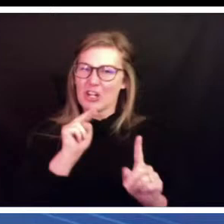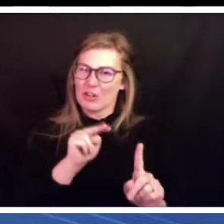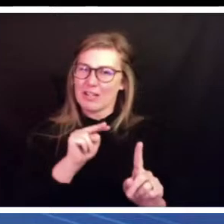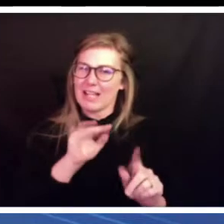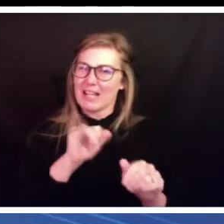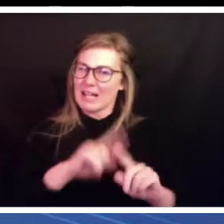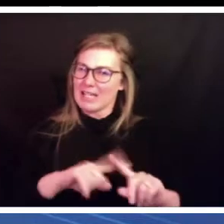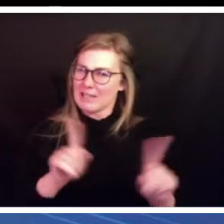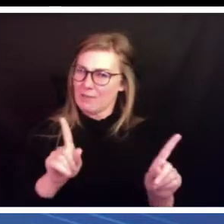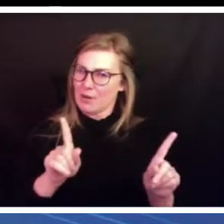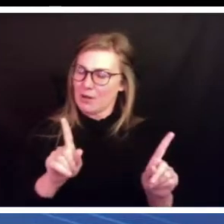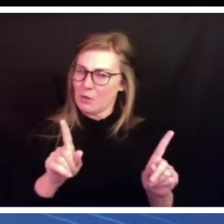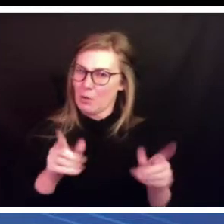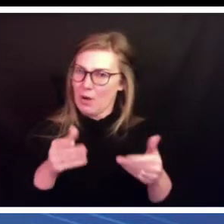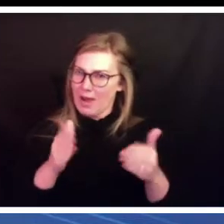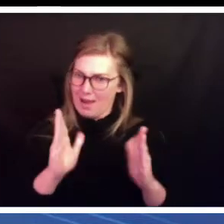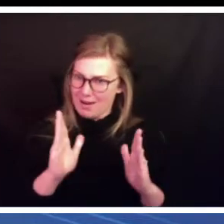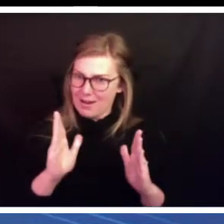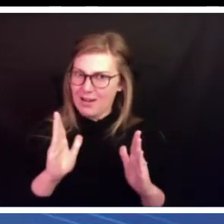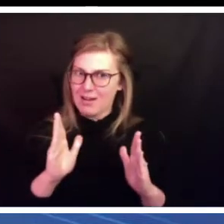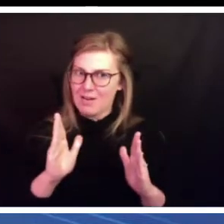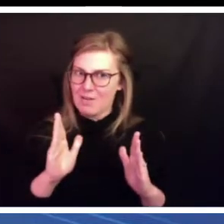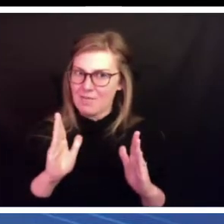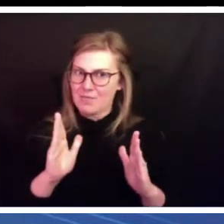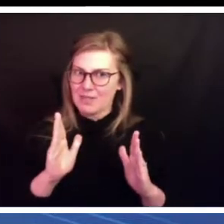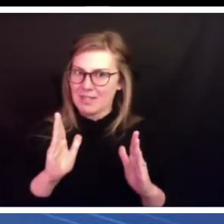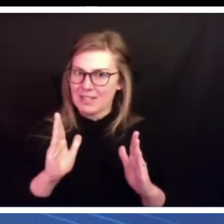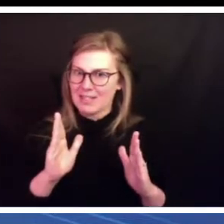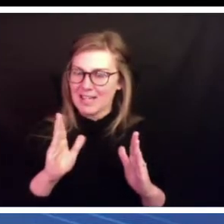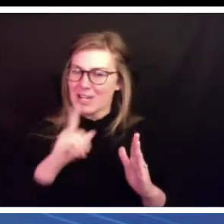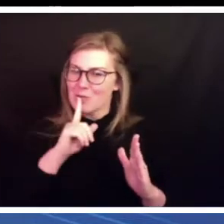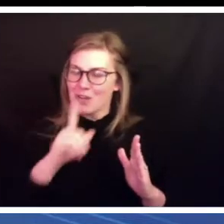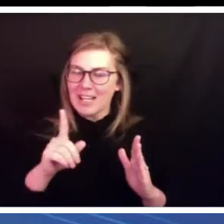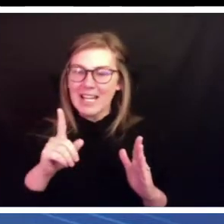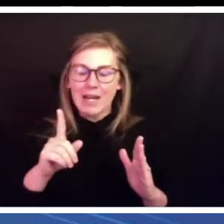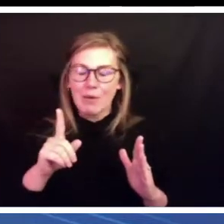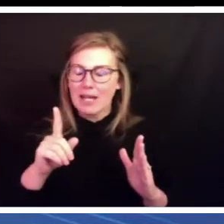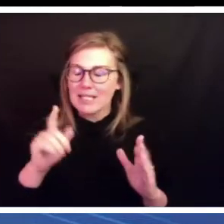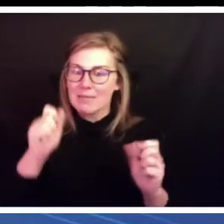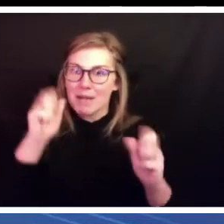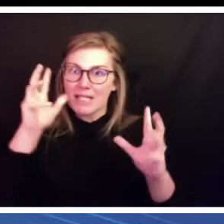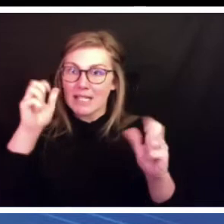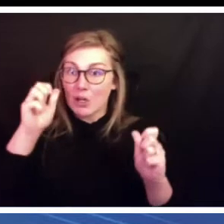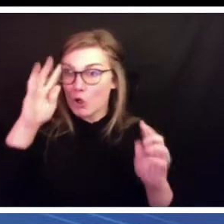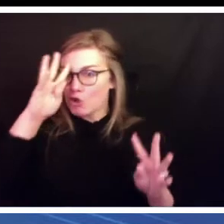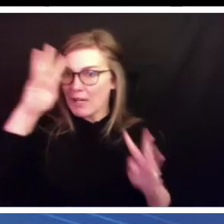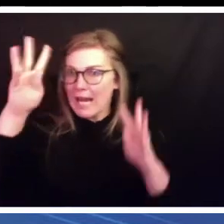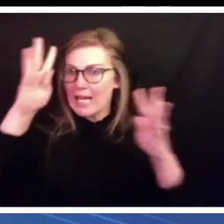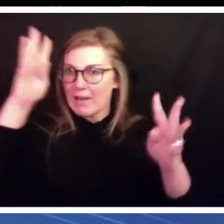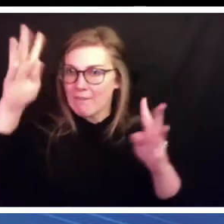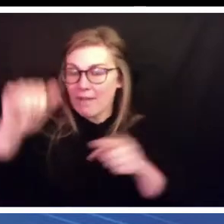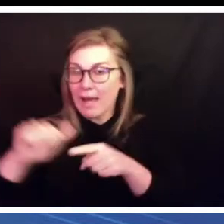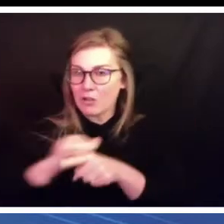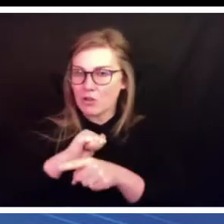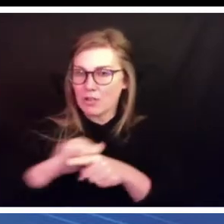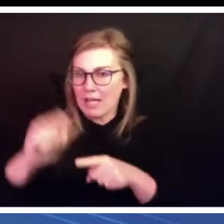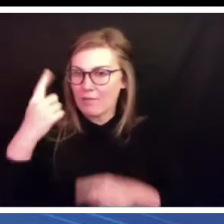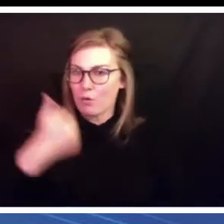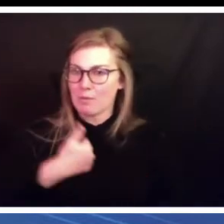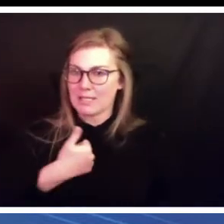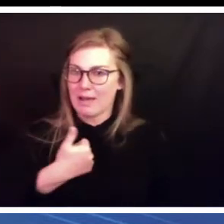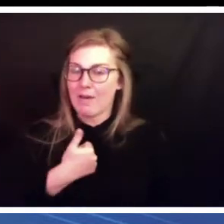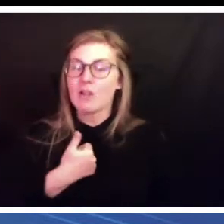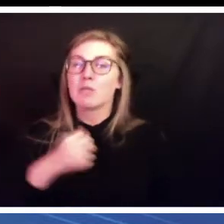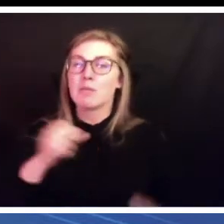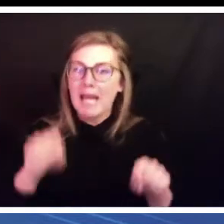you know, the audio description for it. And it was like an amazing creative exercise that had me have to really understand the content and the